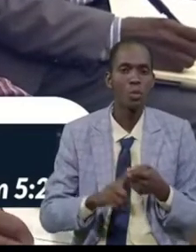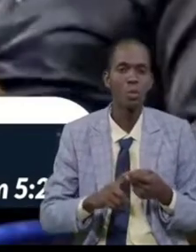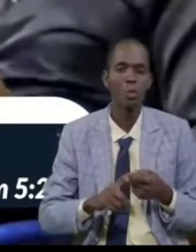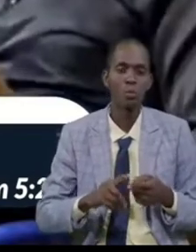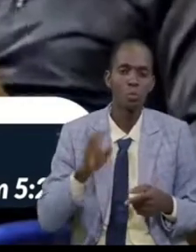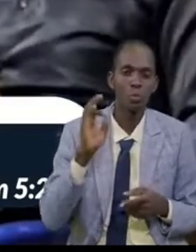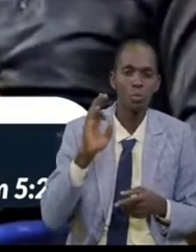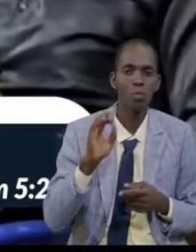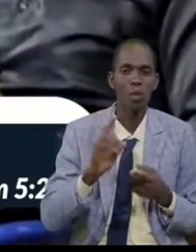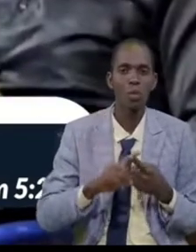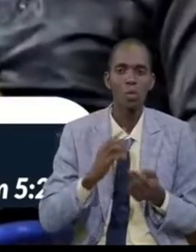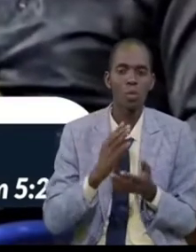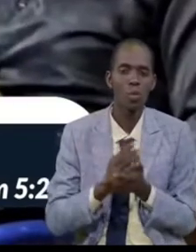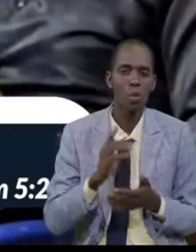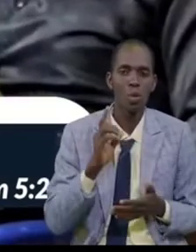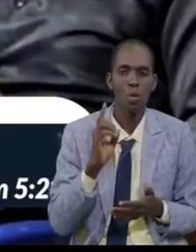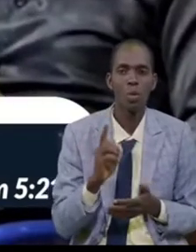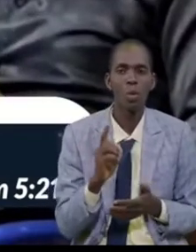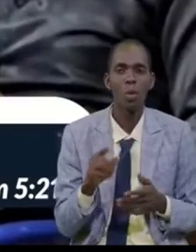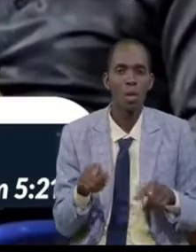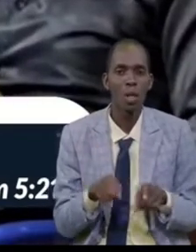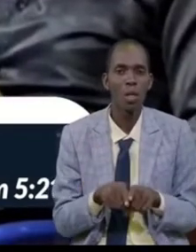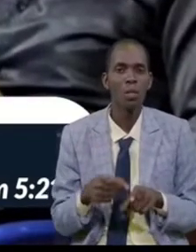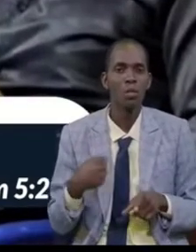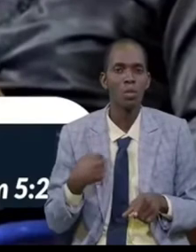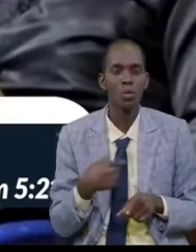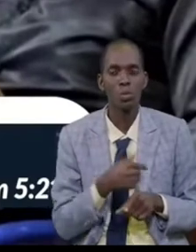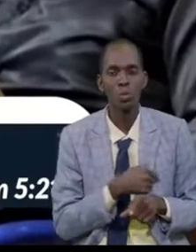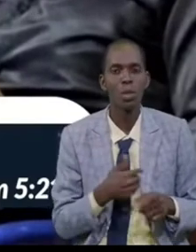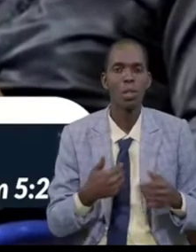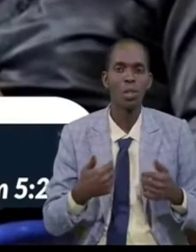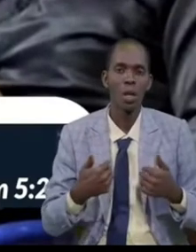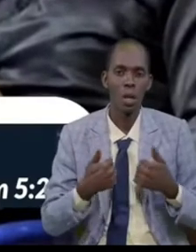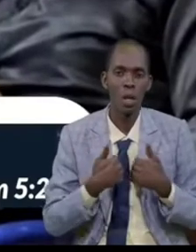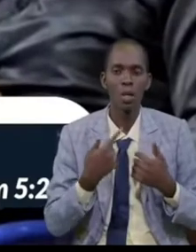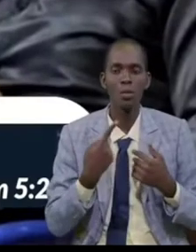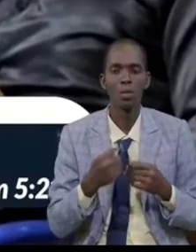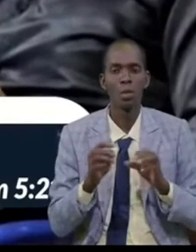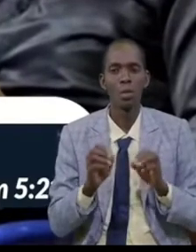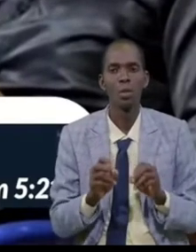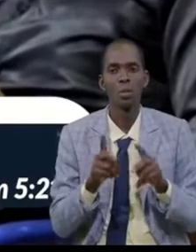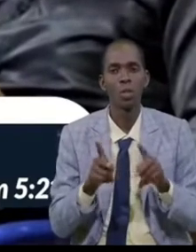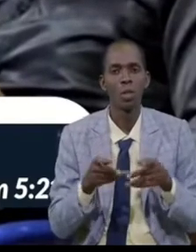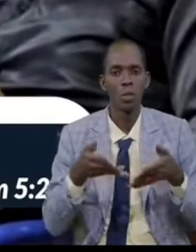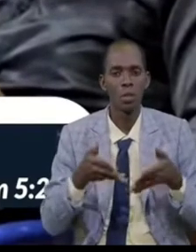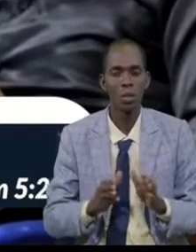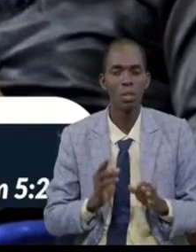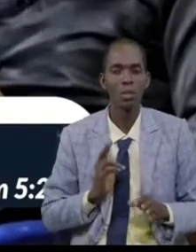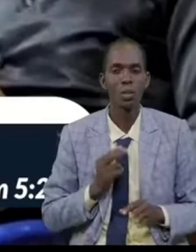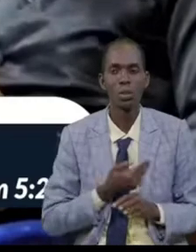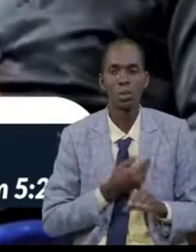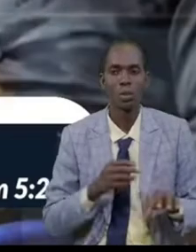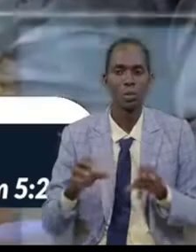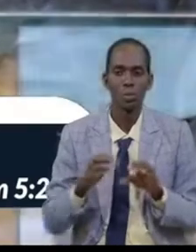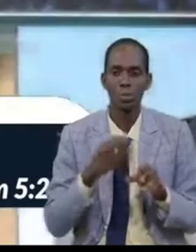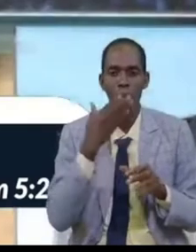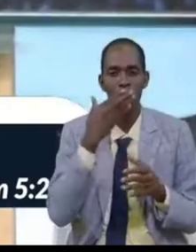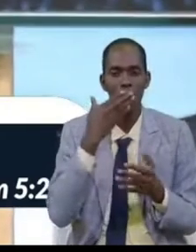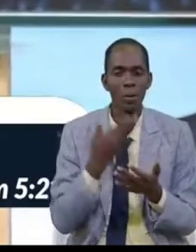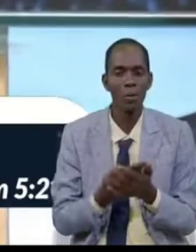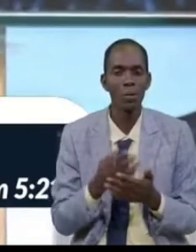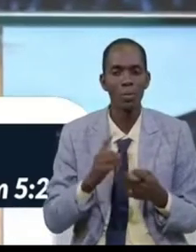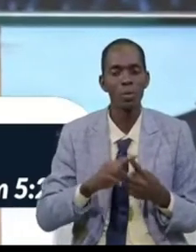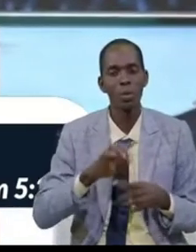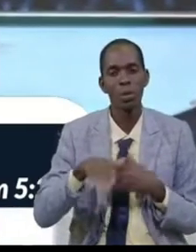minister to somebody in need. As we have therefore opportunity, let us do good unto